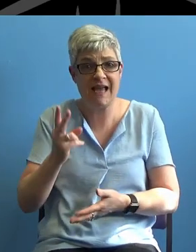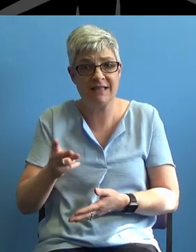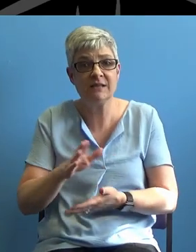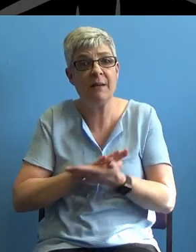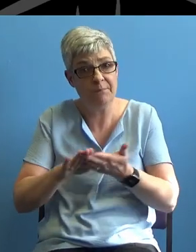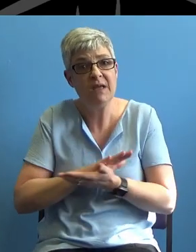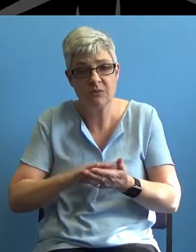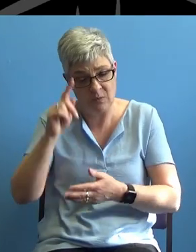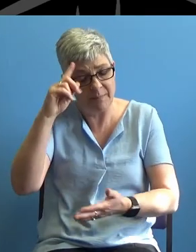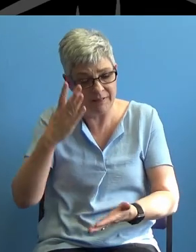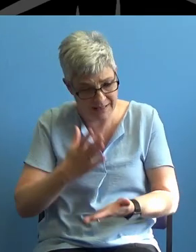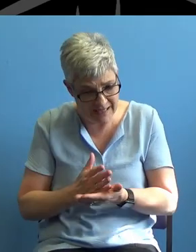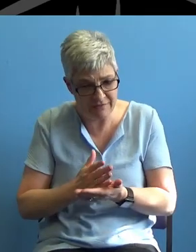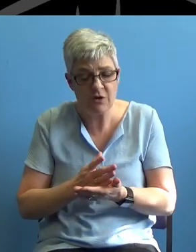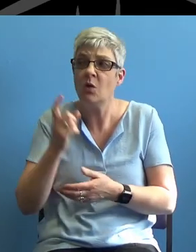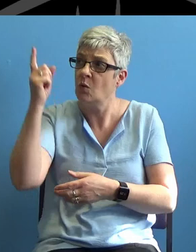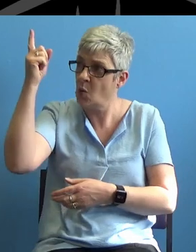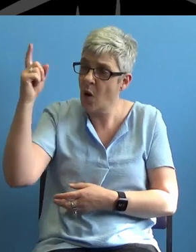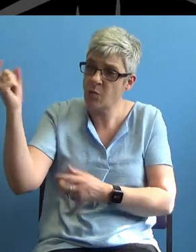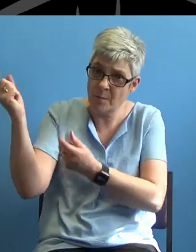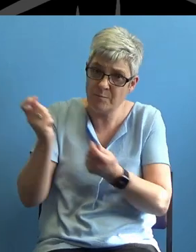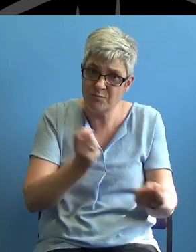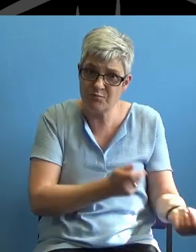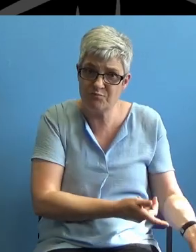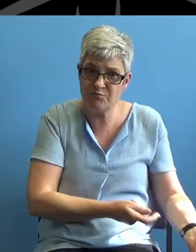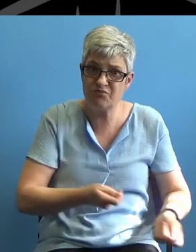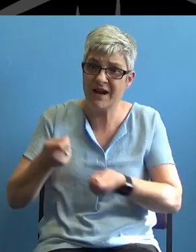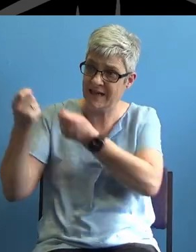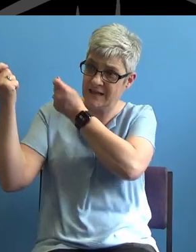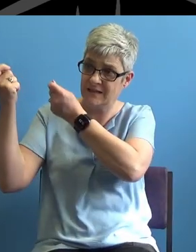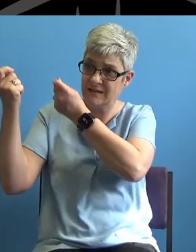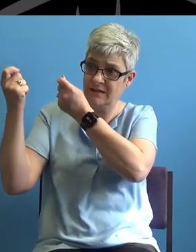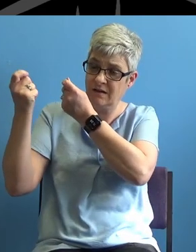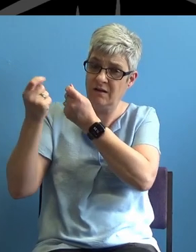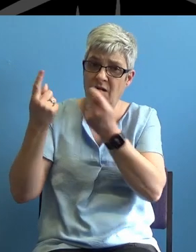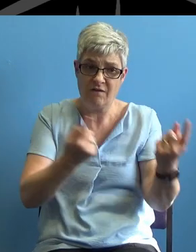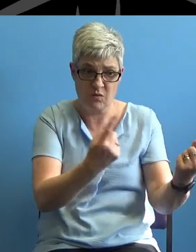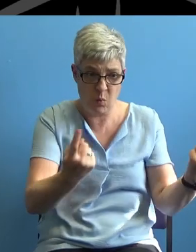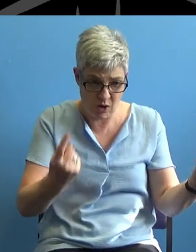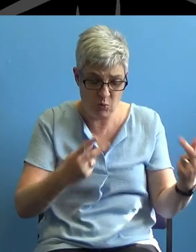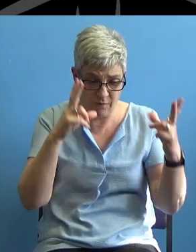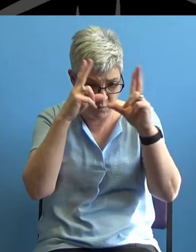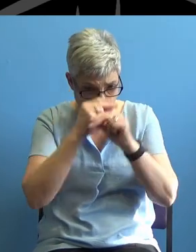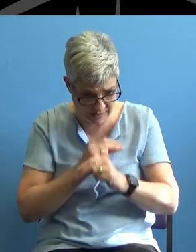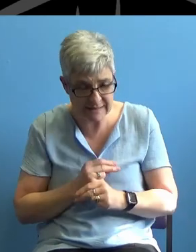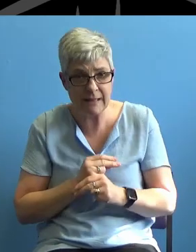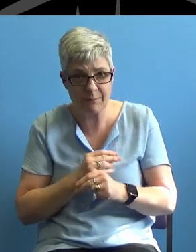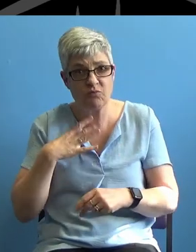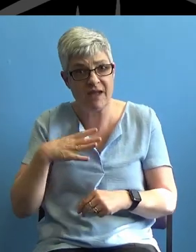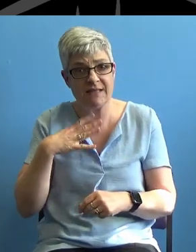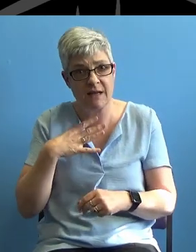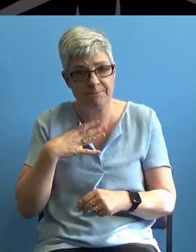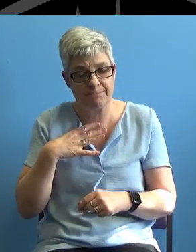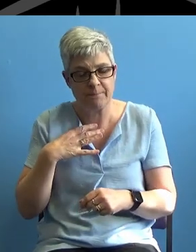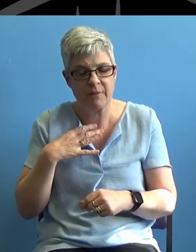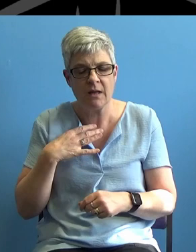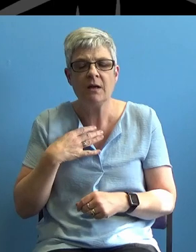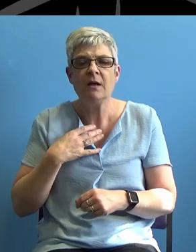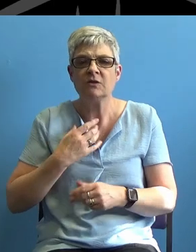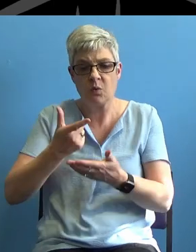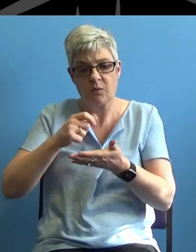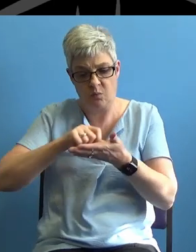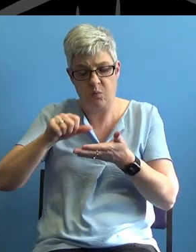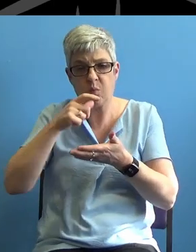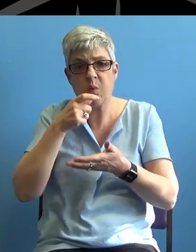that God will bring with Jesus those who have fallen asleep in him. According to the Lord's word, we tell you that